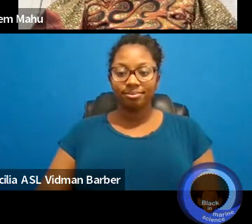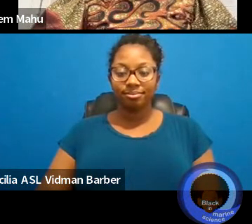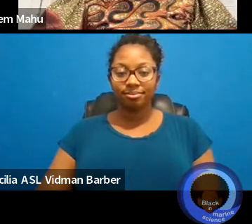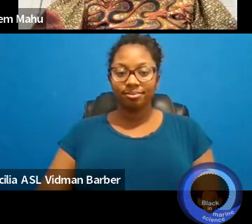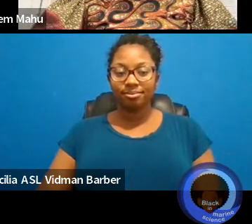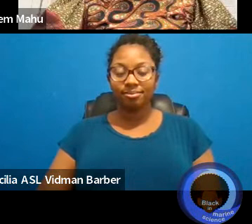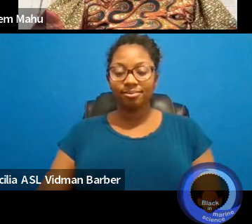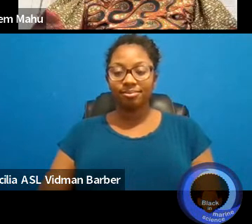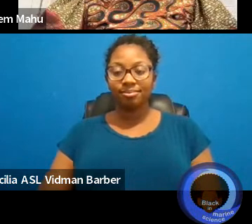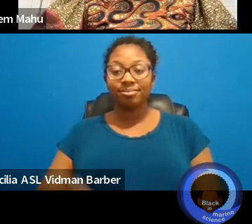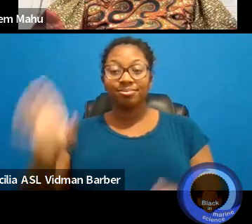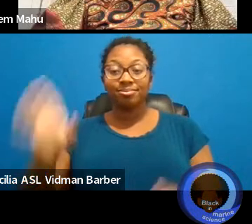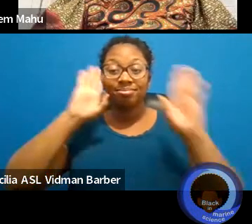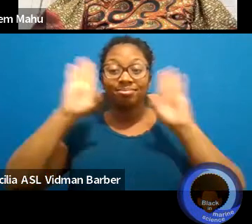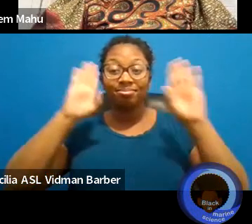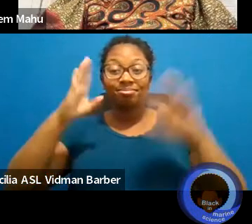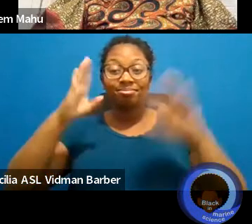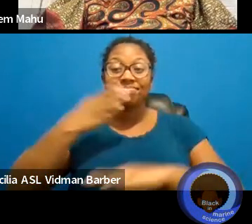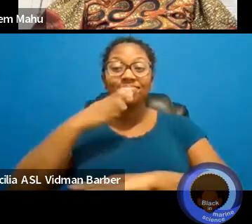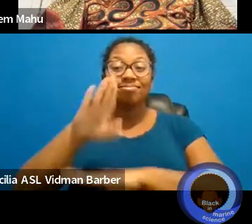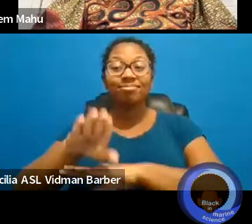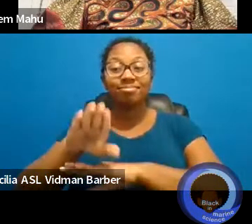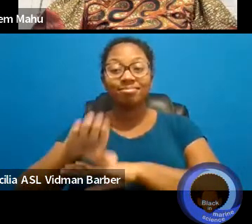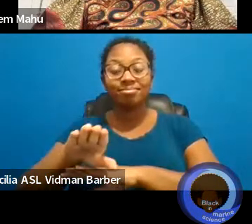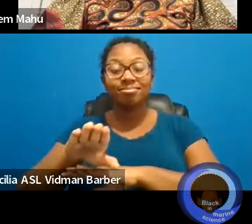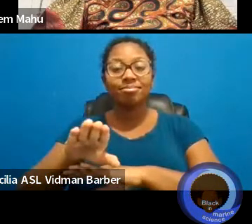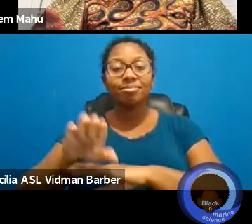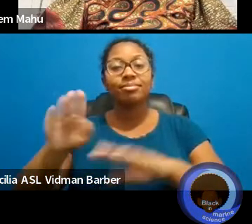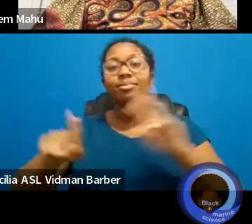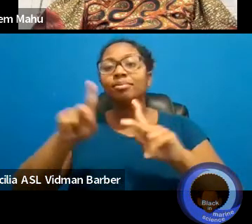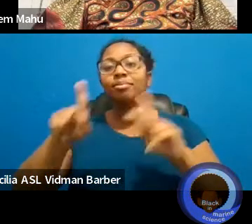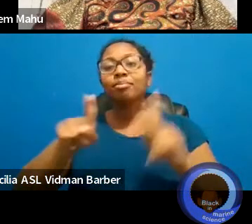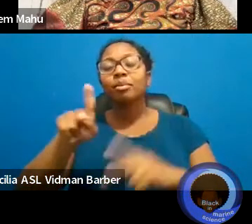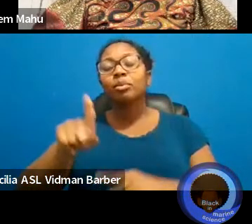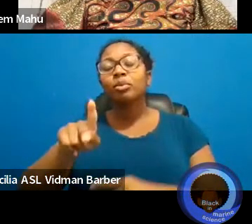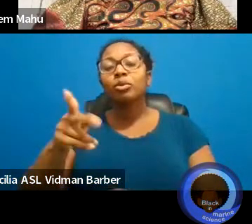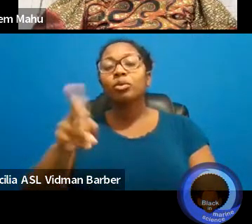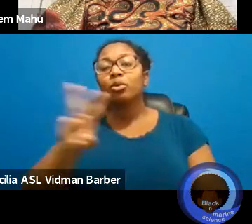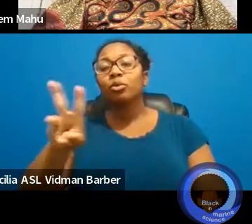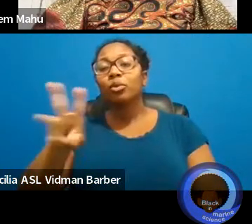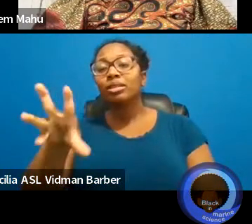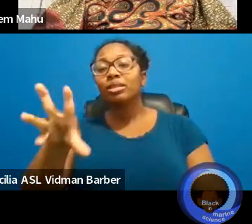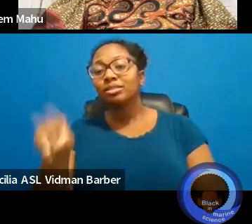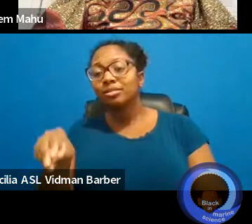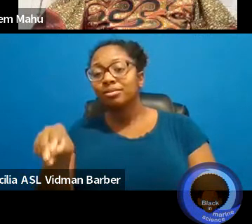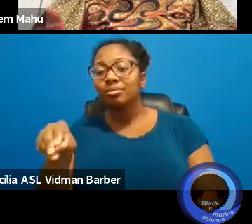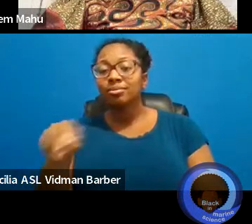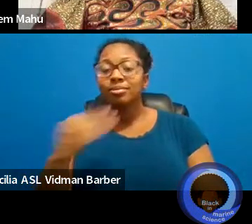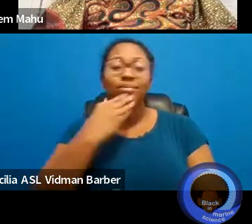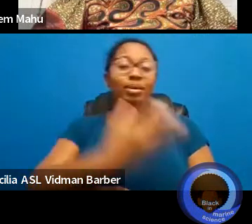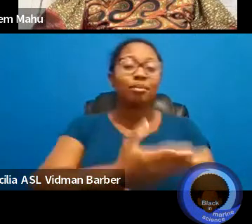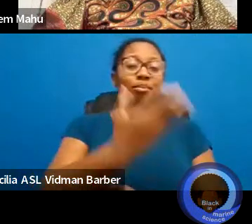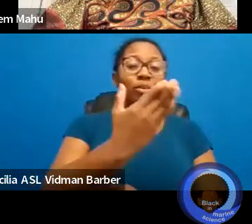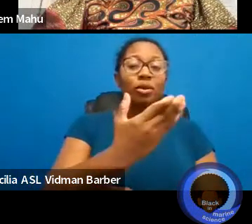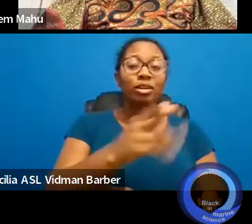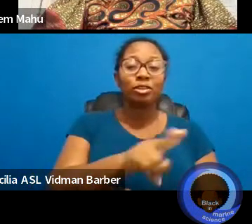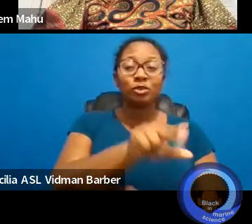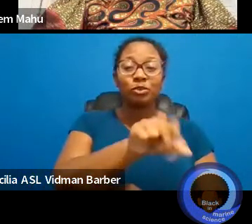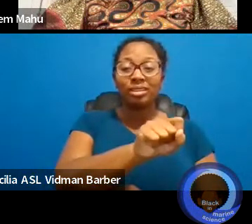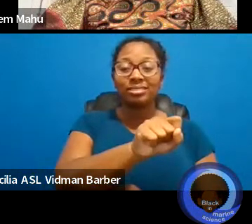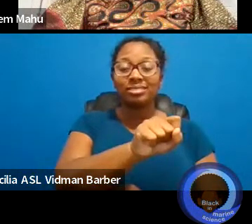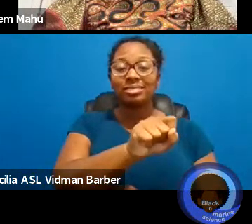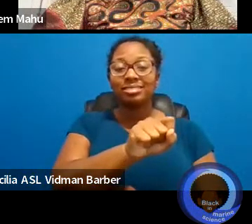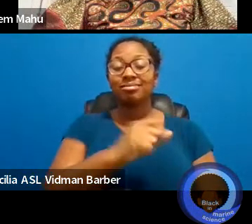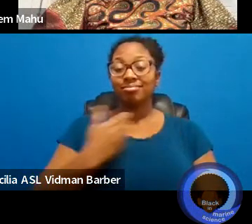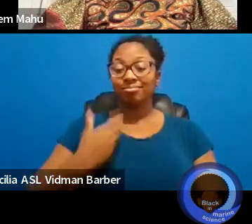Good afternoon for those who are in West Africa, and good morning to those who are in United States.